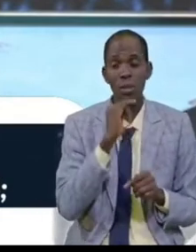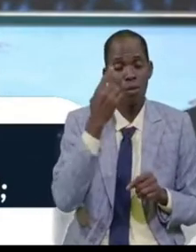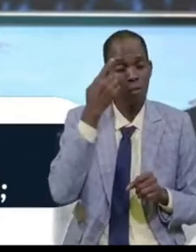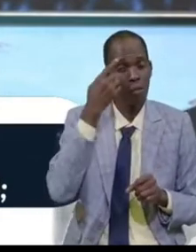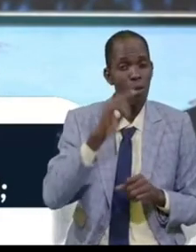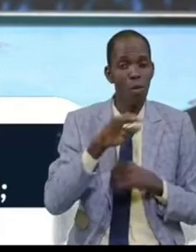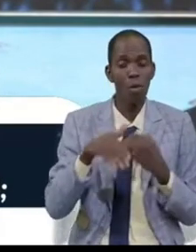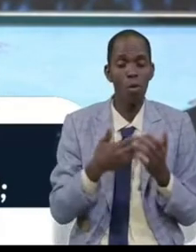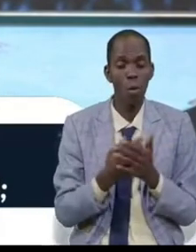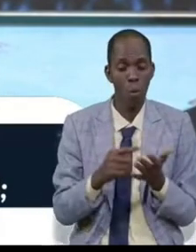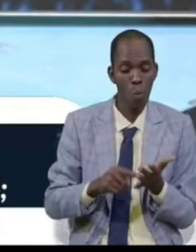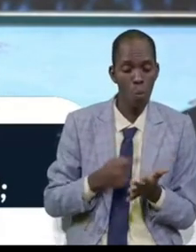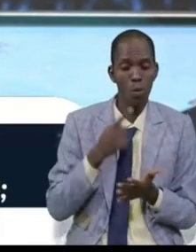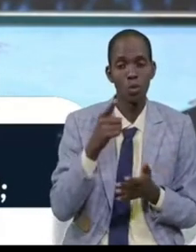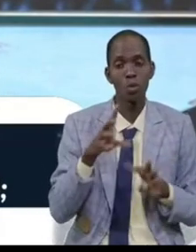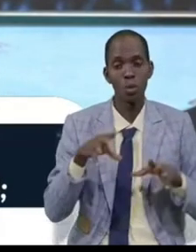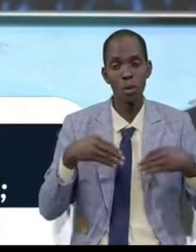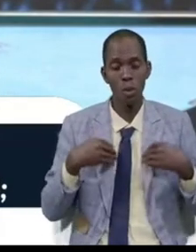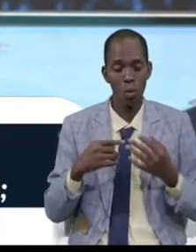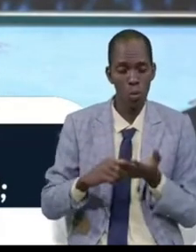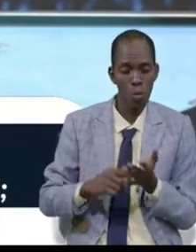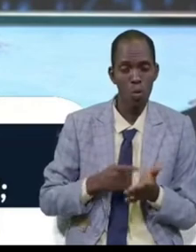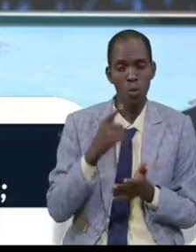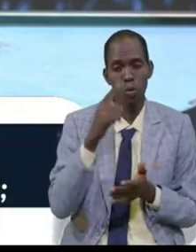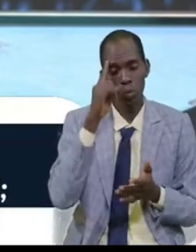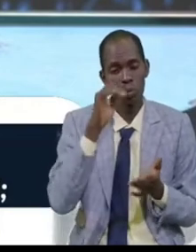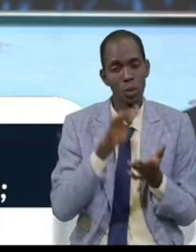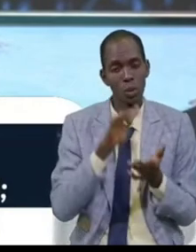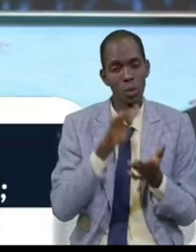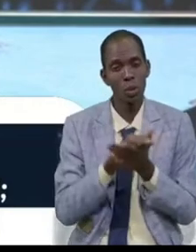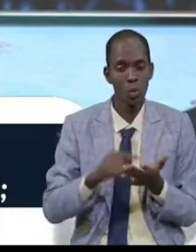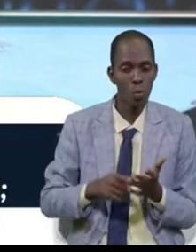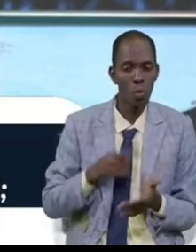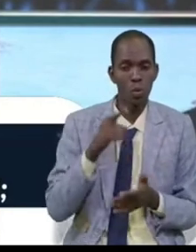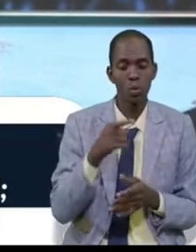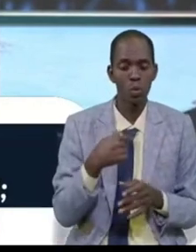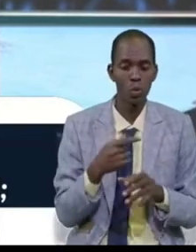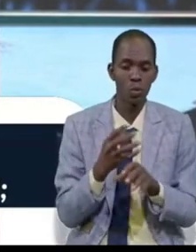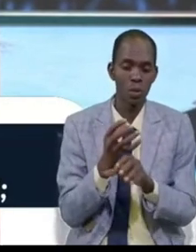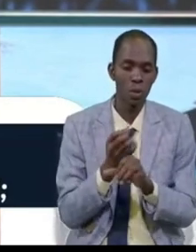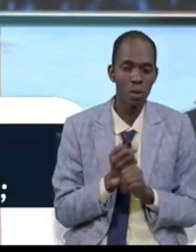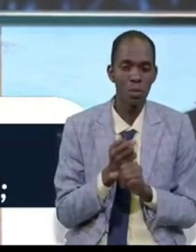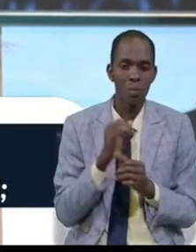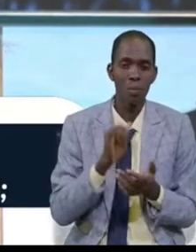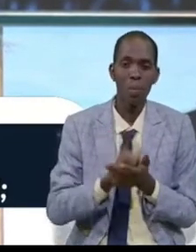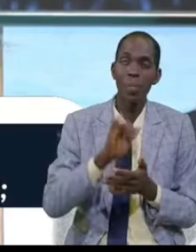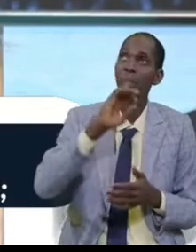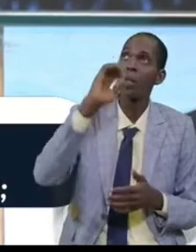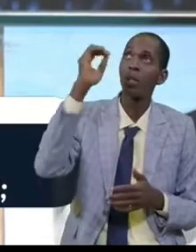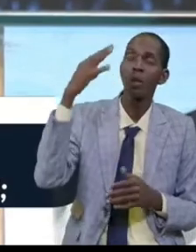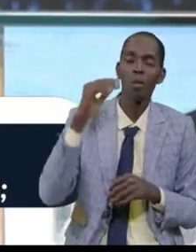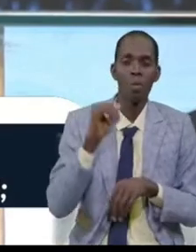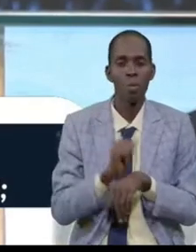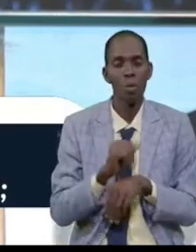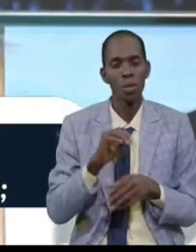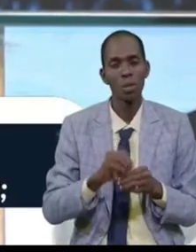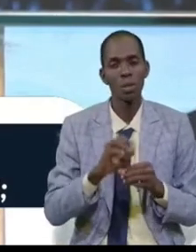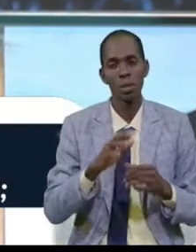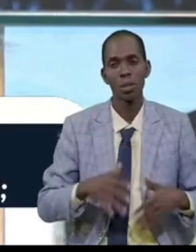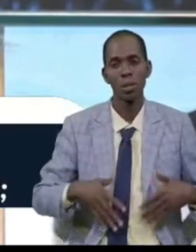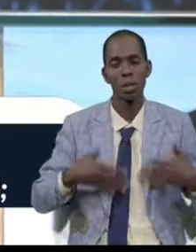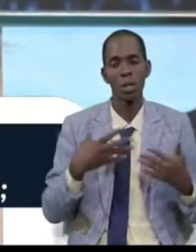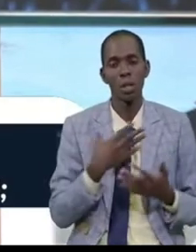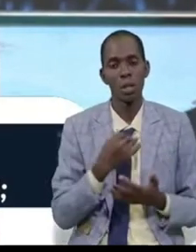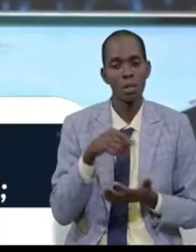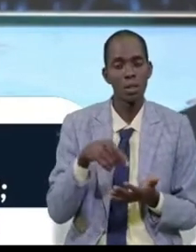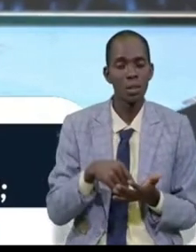the moment you accept, and the moment you believe, and the moment you receive, that grace works in your life. And this